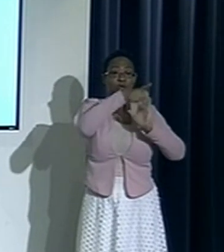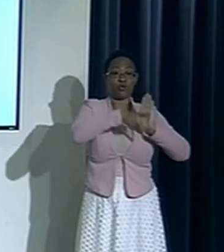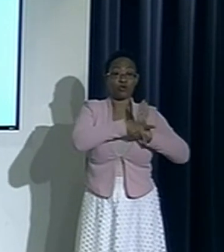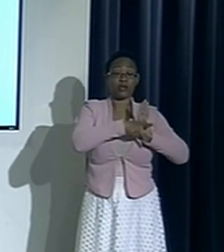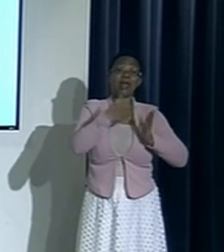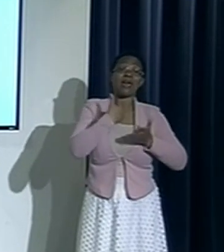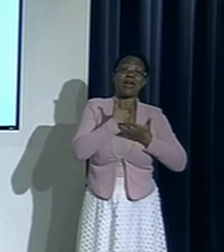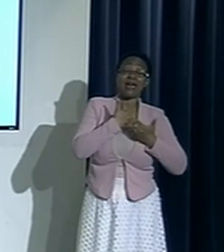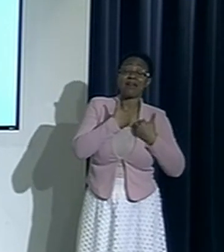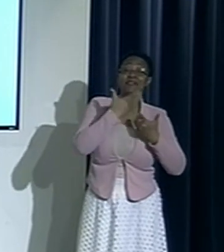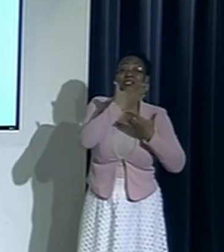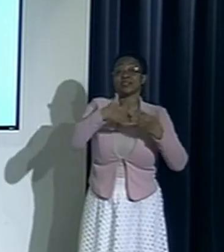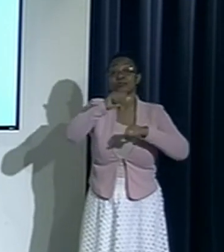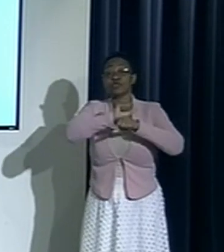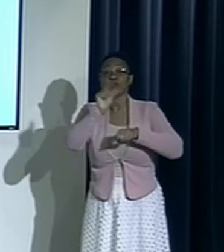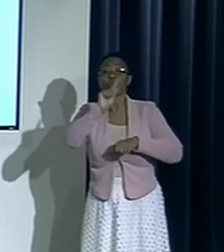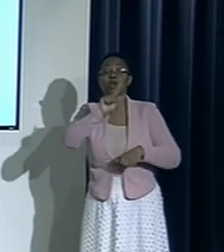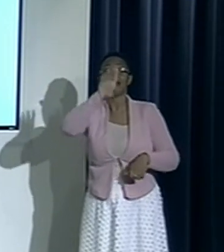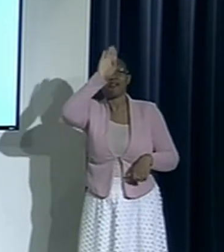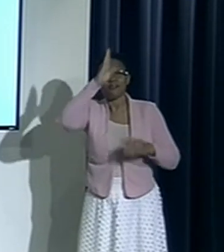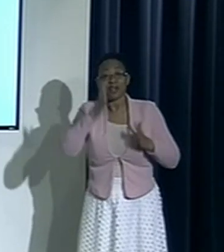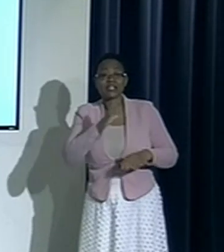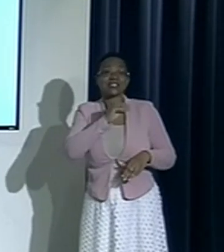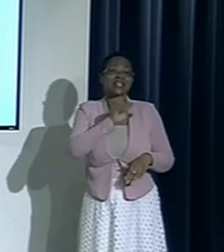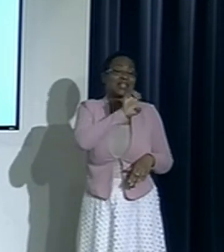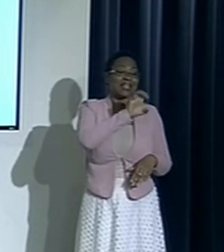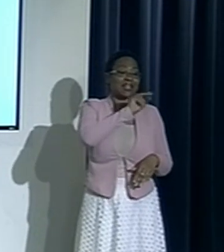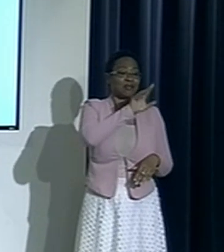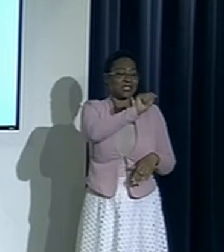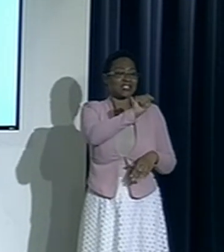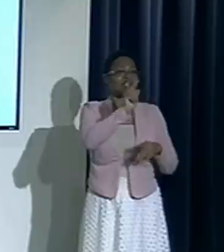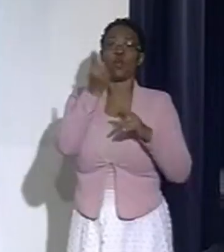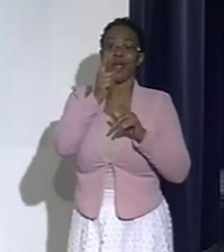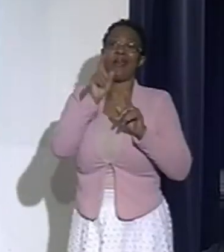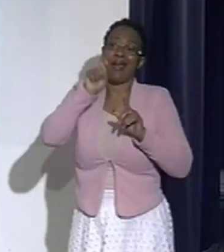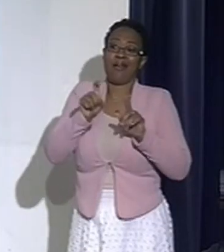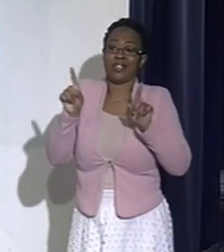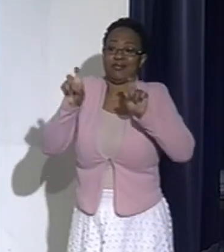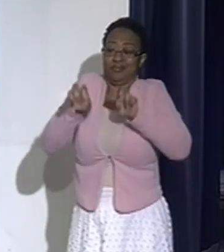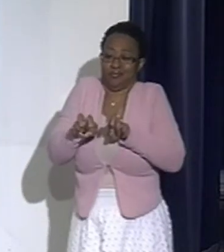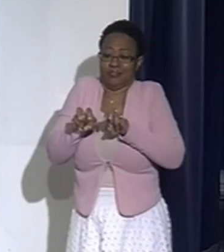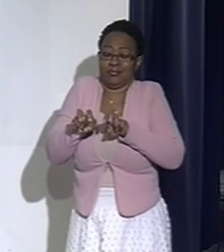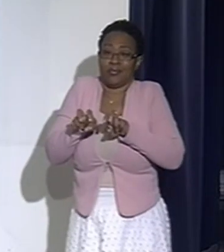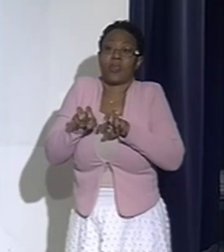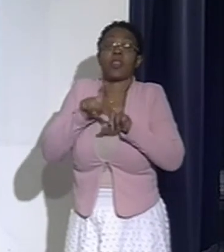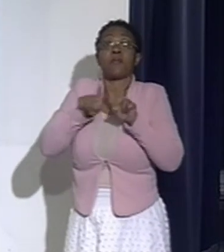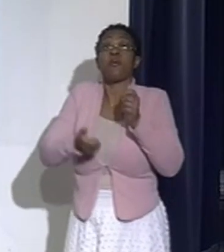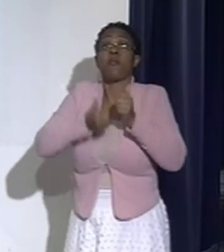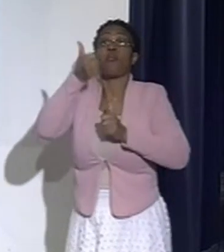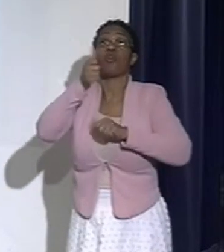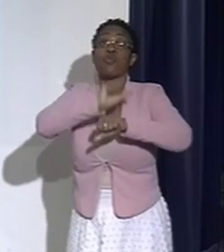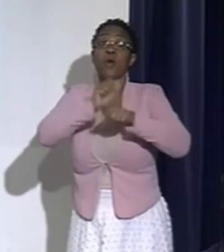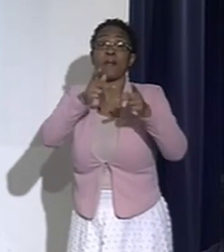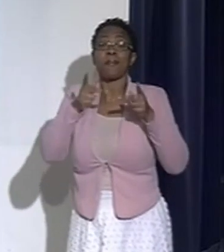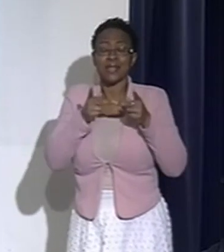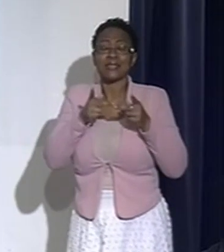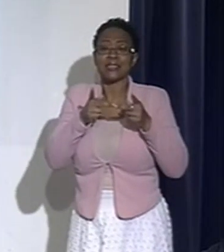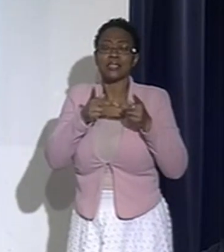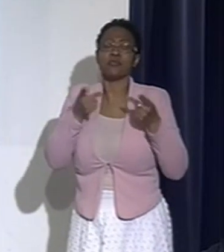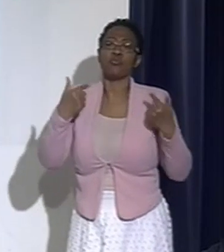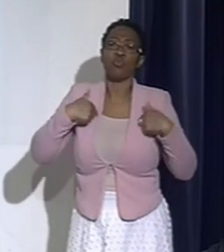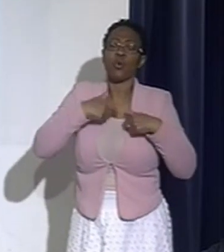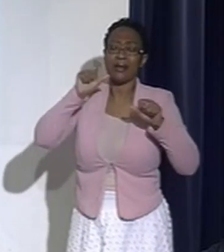like firefighters and EMTs where close personal contact can't be avoided. But with the great majority of workplaces, I think we can make